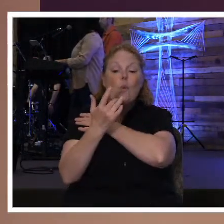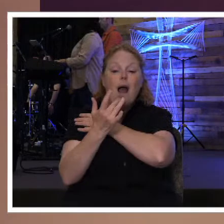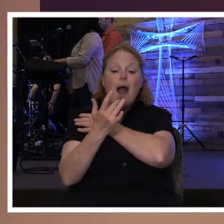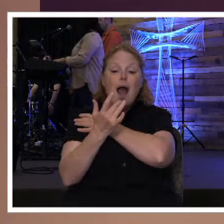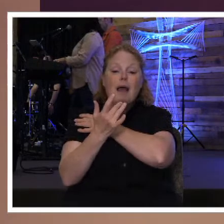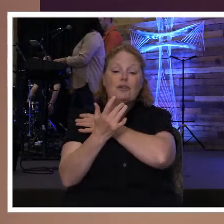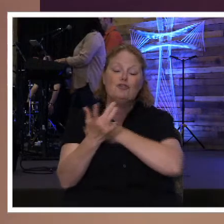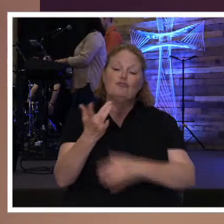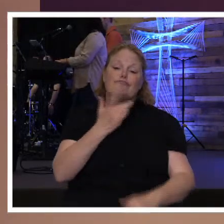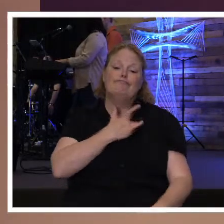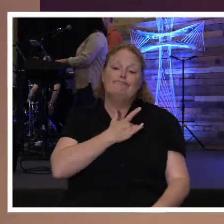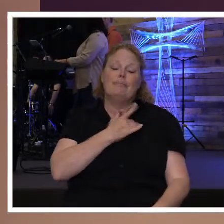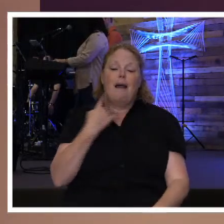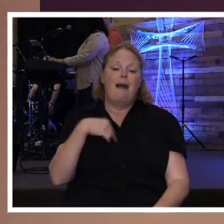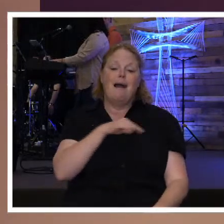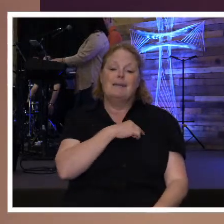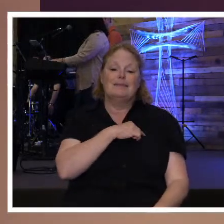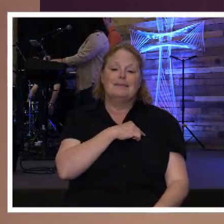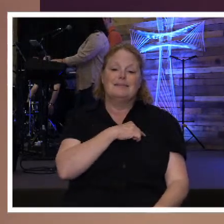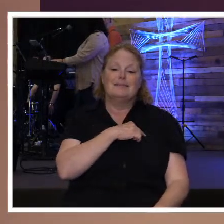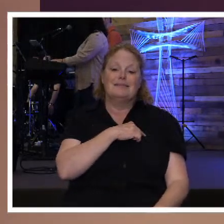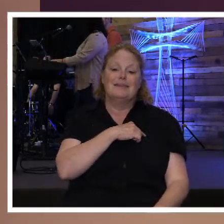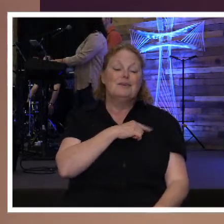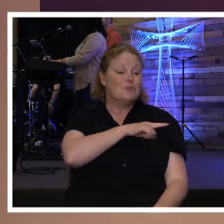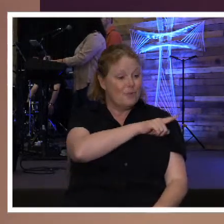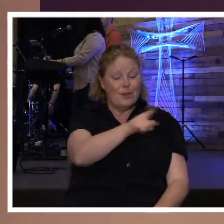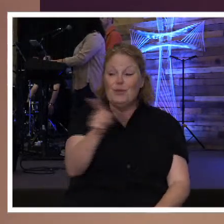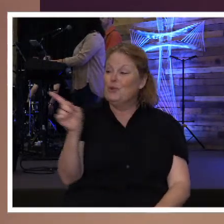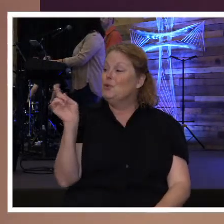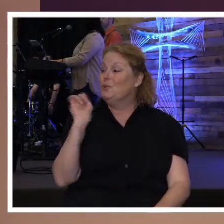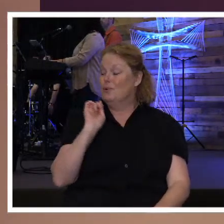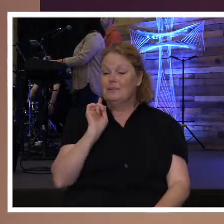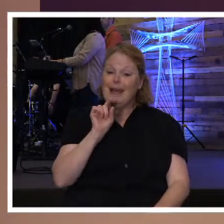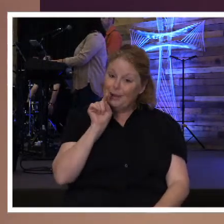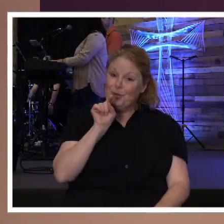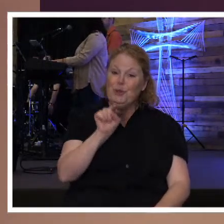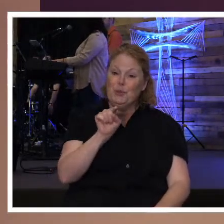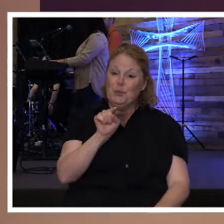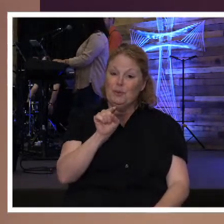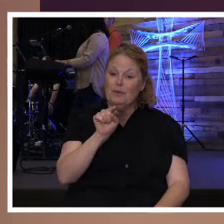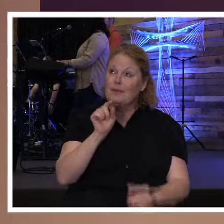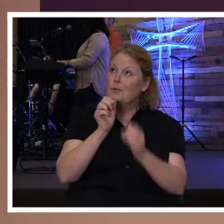us, so that you, through his poverty,